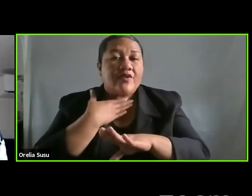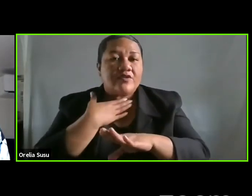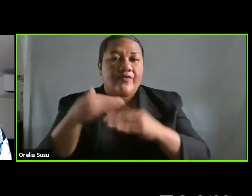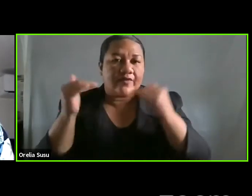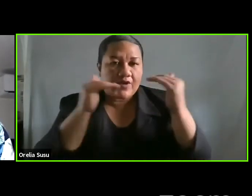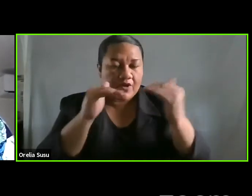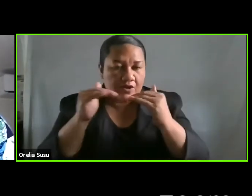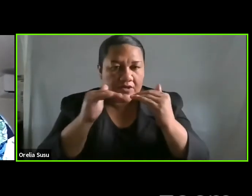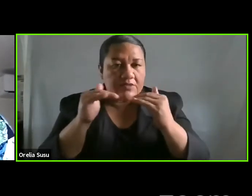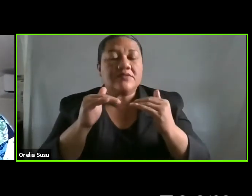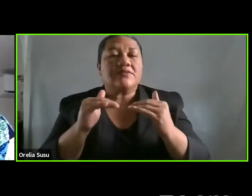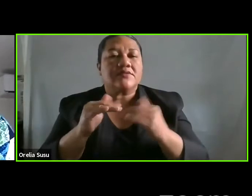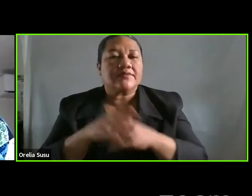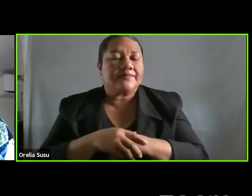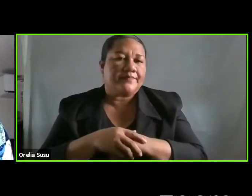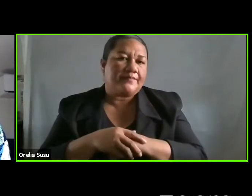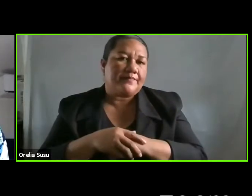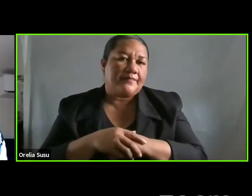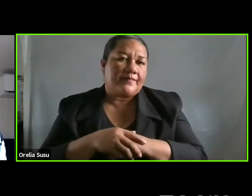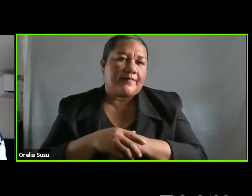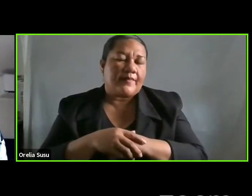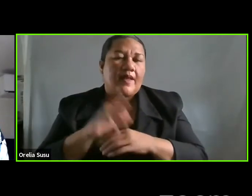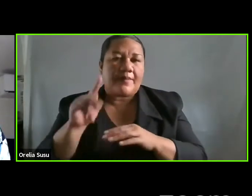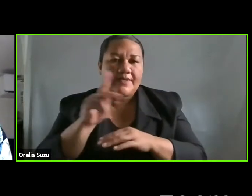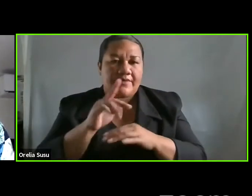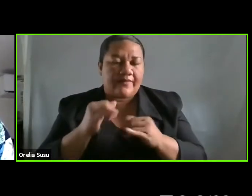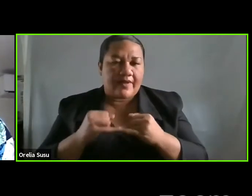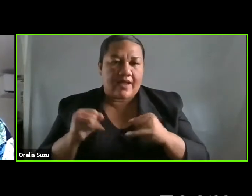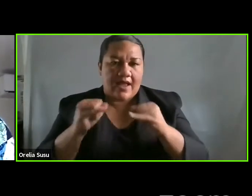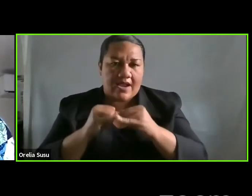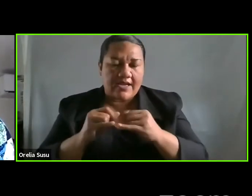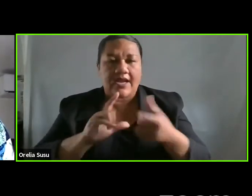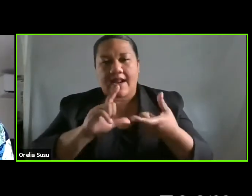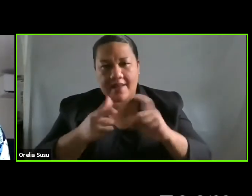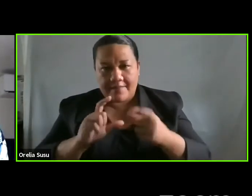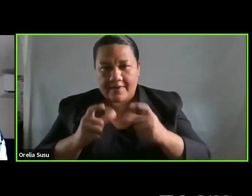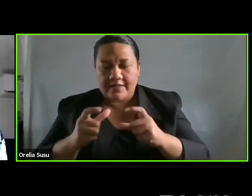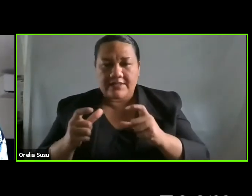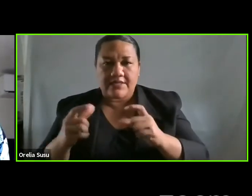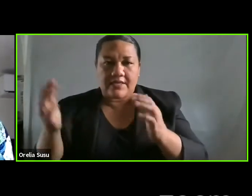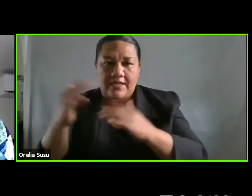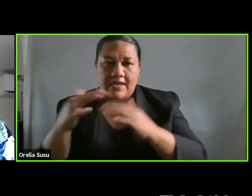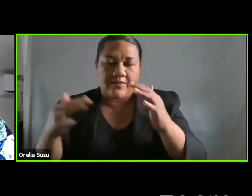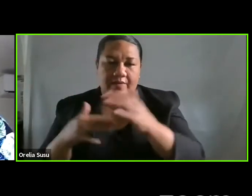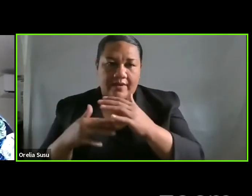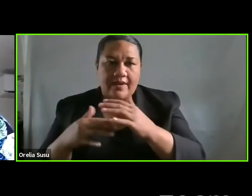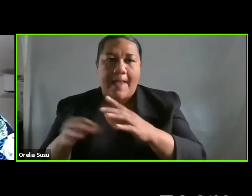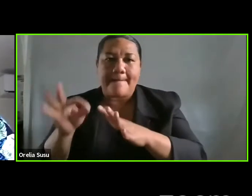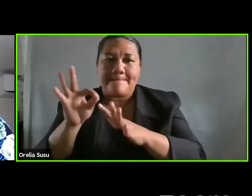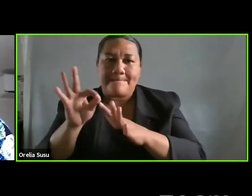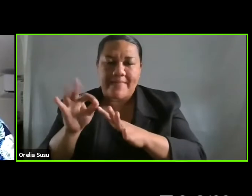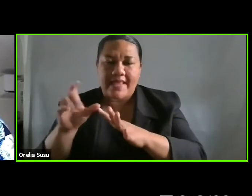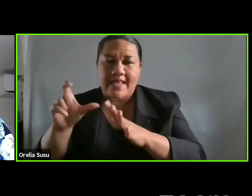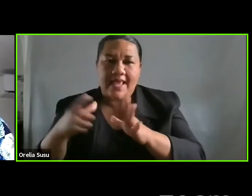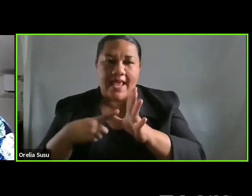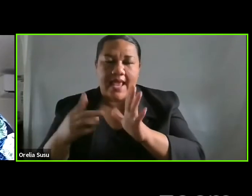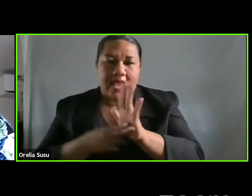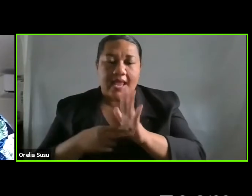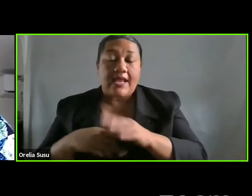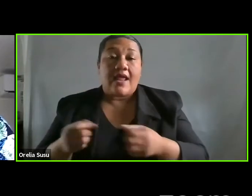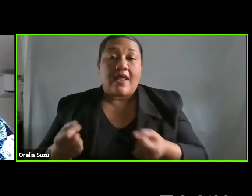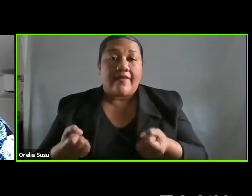DIVA for Equality and the Pacific Islands Climate Action Network, PECAN. DIVA for Equality is a